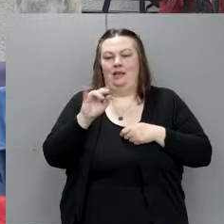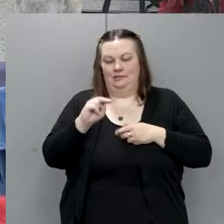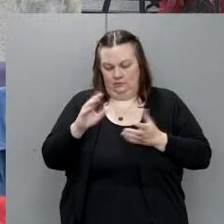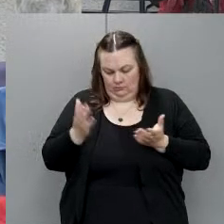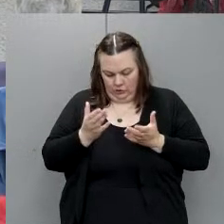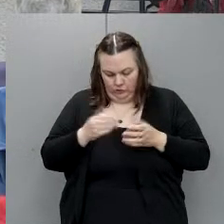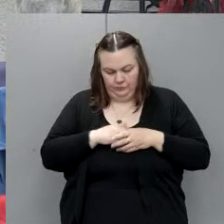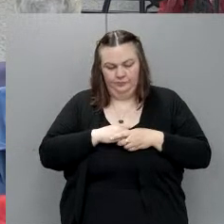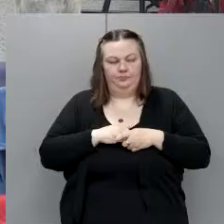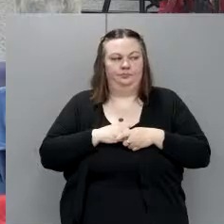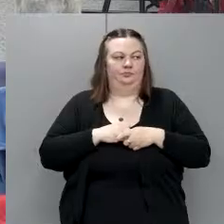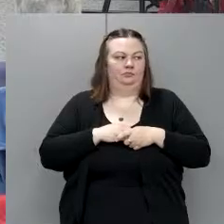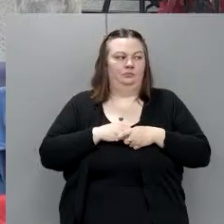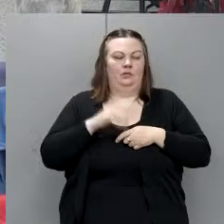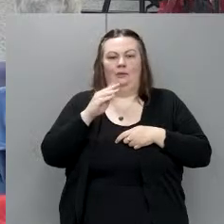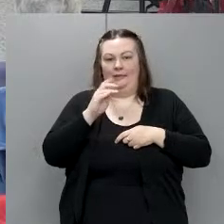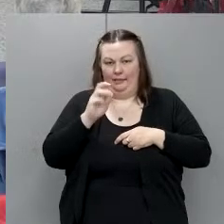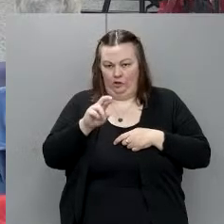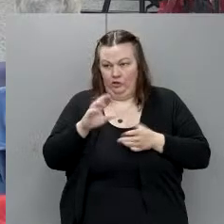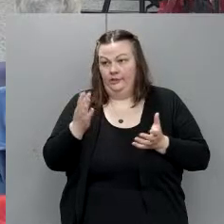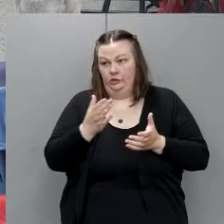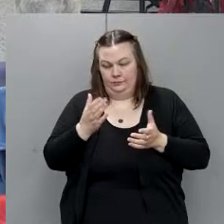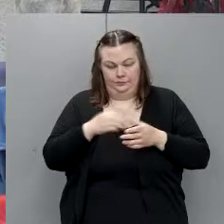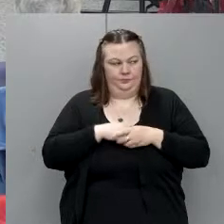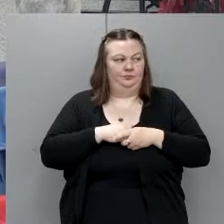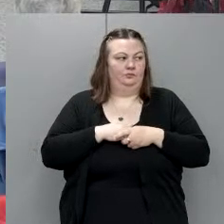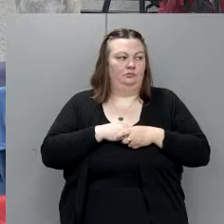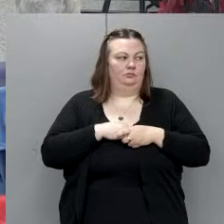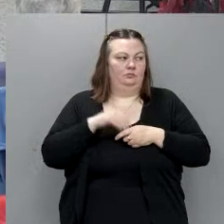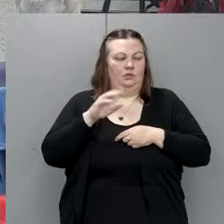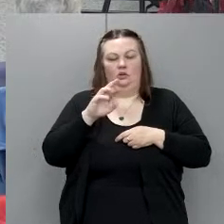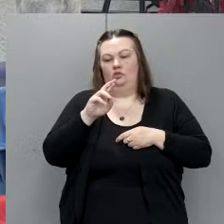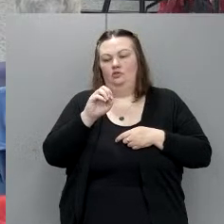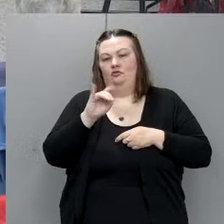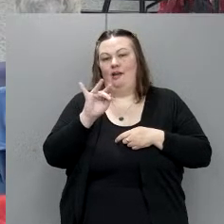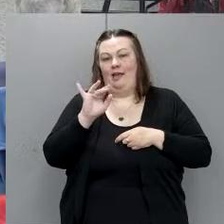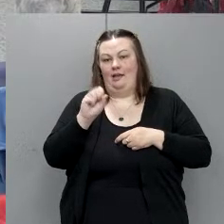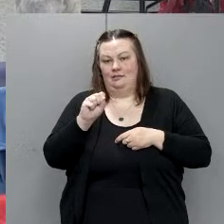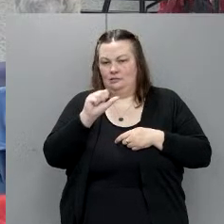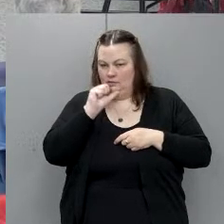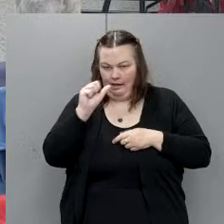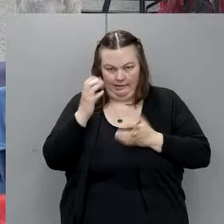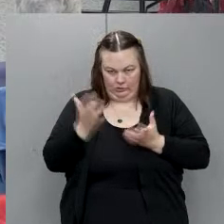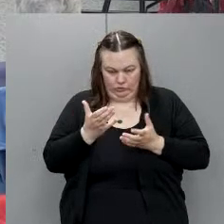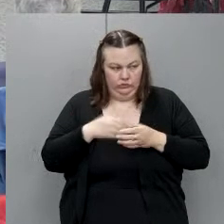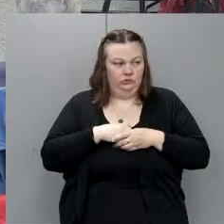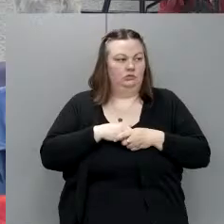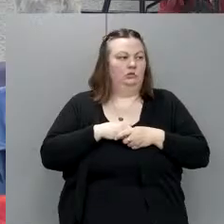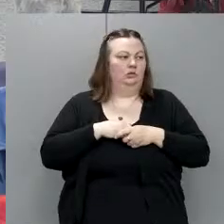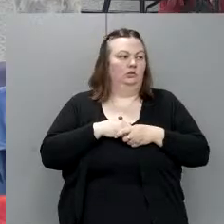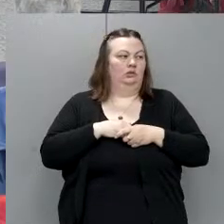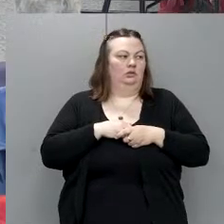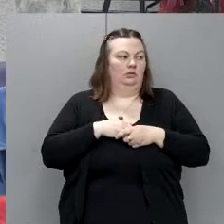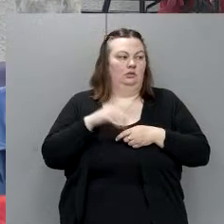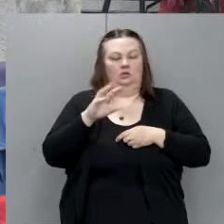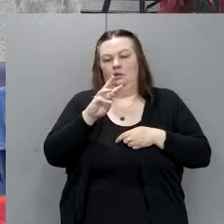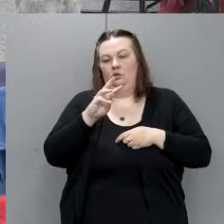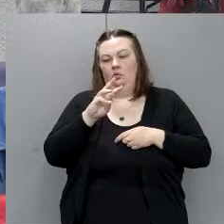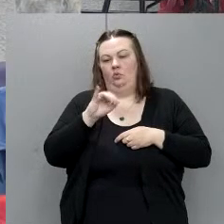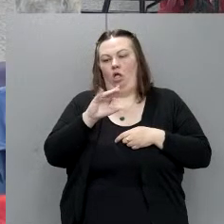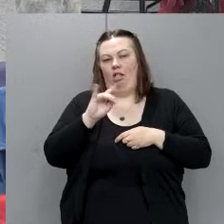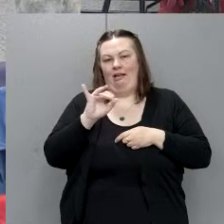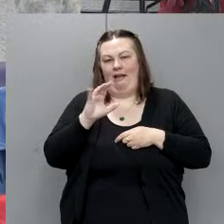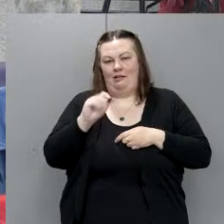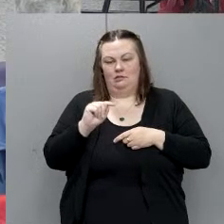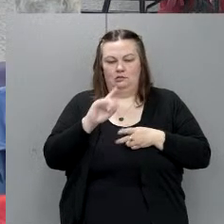Present. Trustee Miller. Here. Trustee Reyes. Not present. Trustee Walcott.